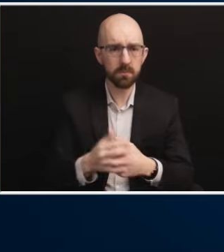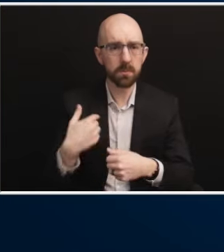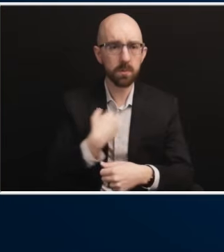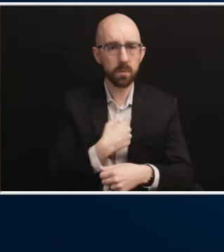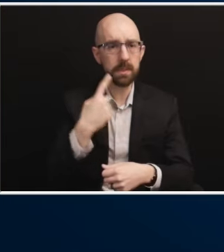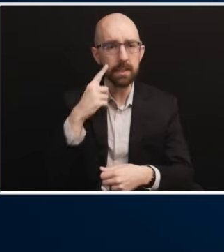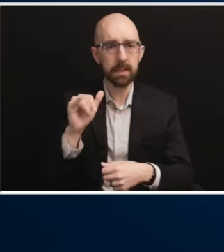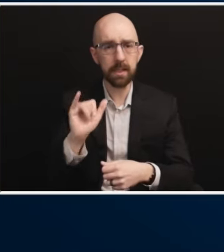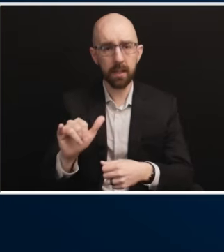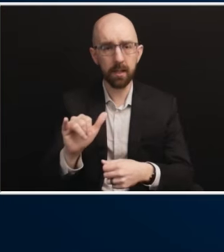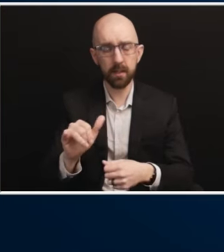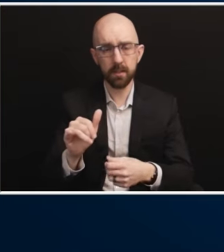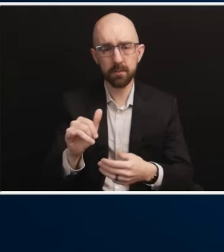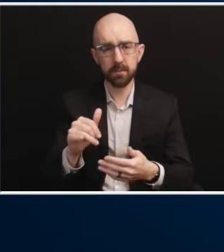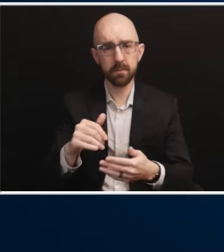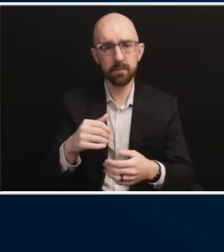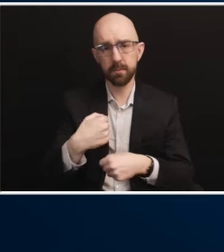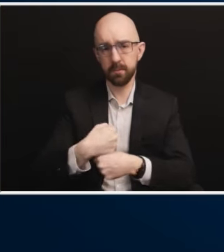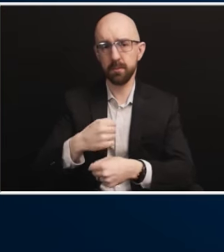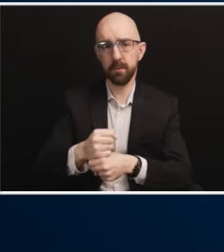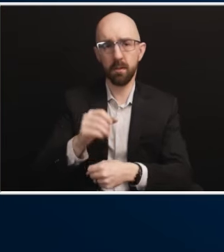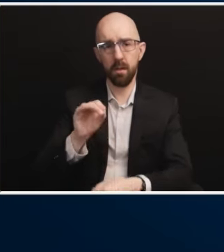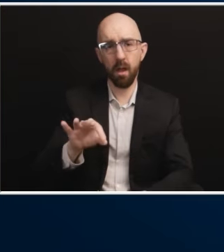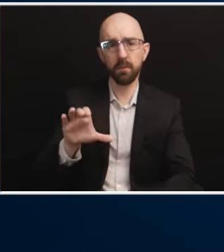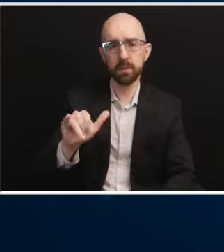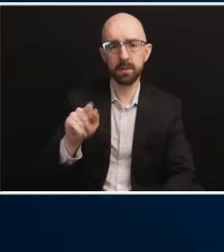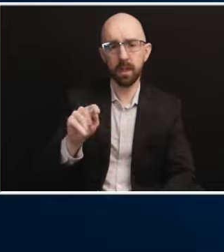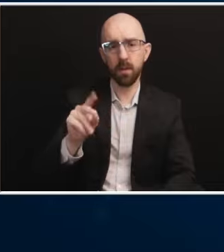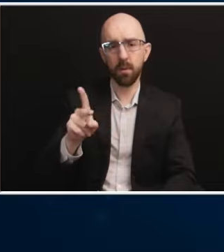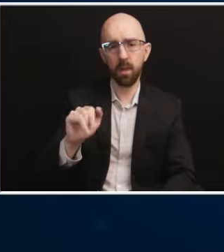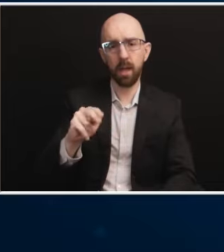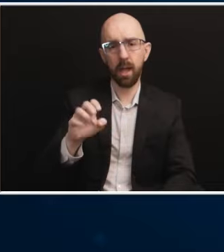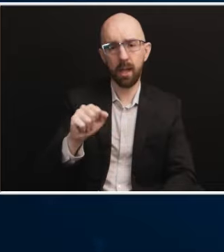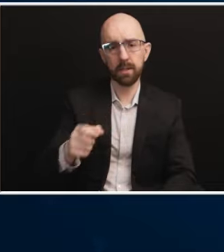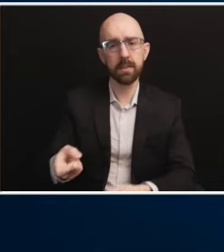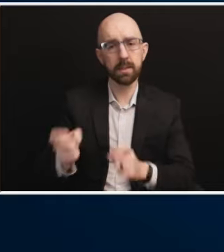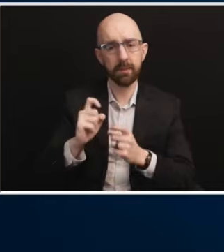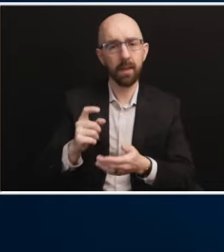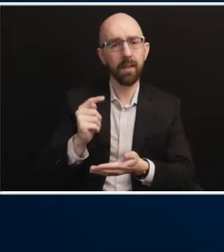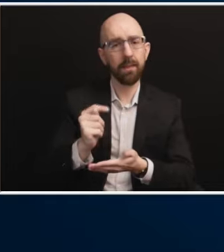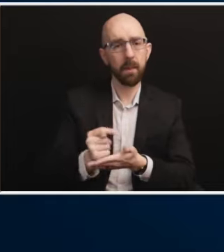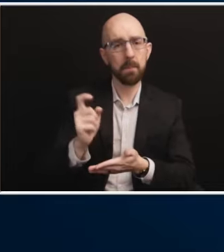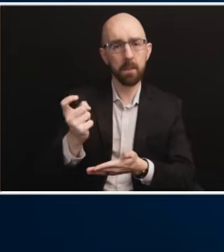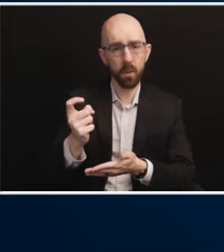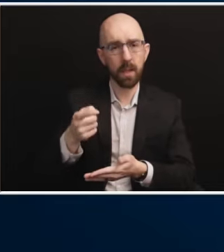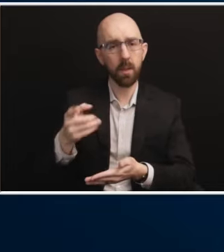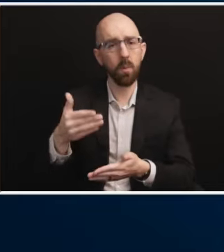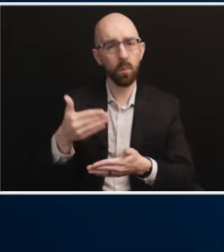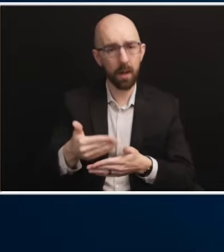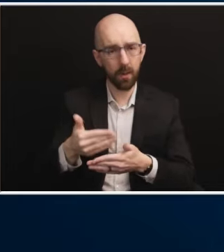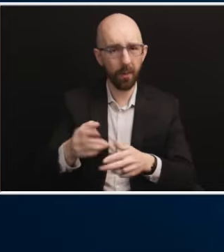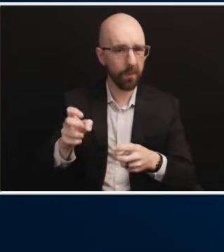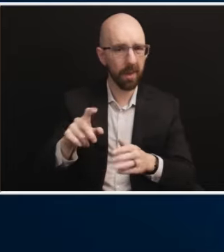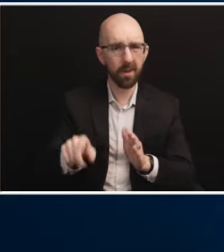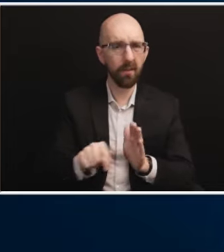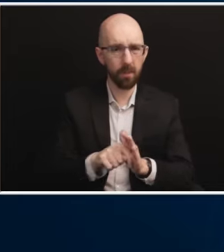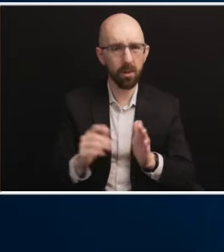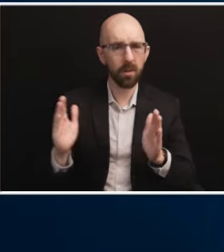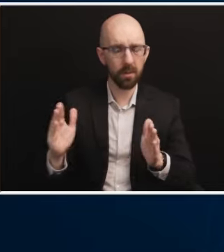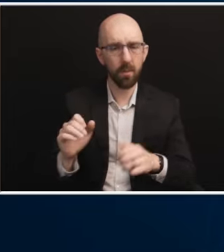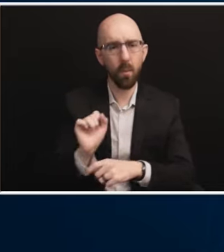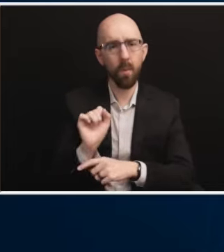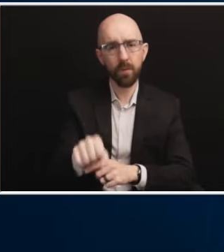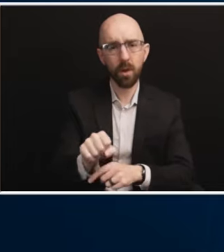transient secretion of cytokines may give us a therapeutic window to effectively overcome the issues with the solid tumor